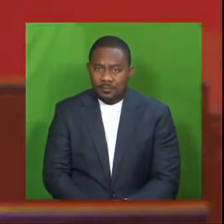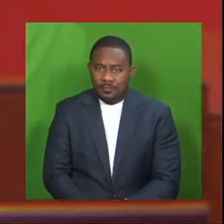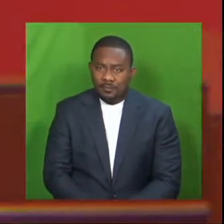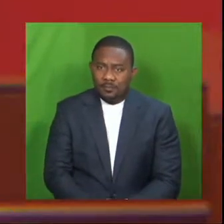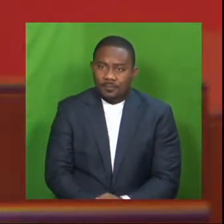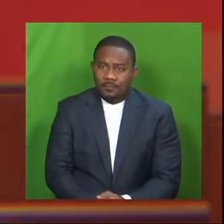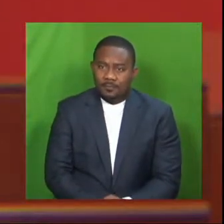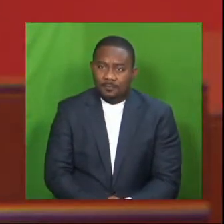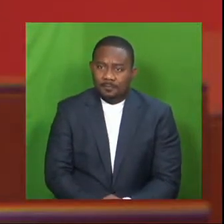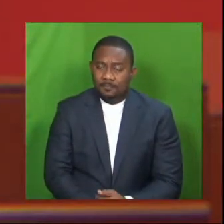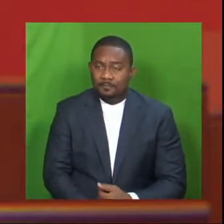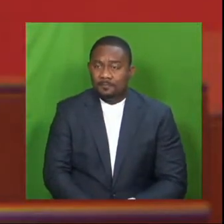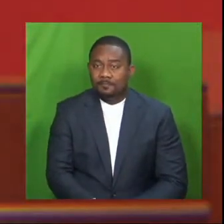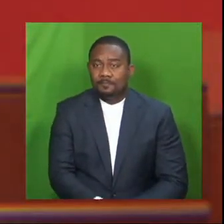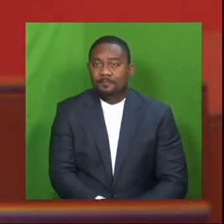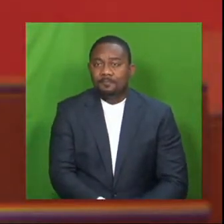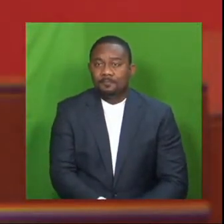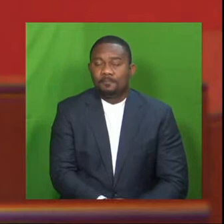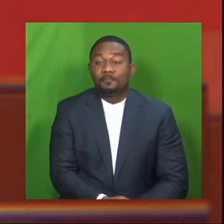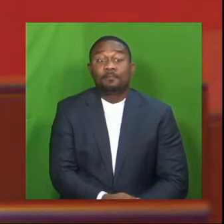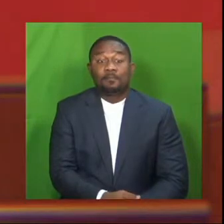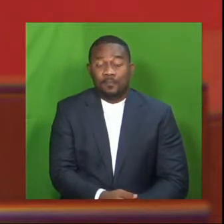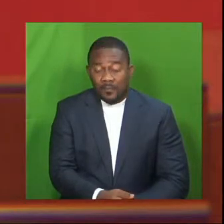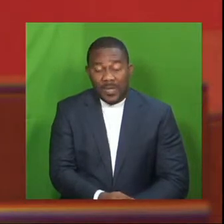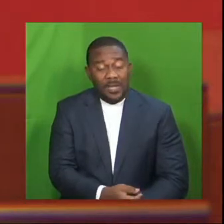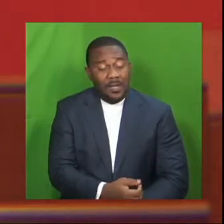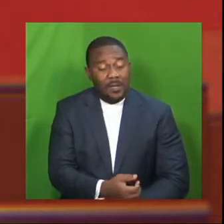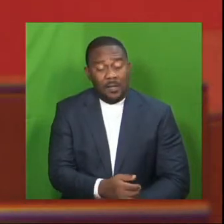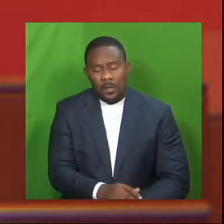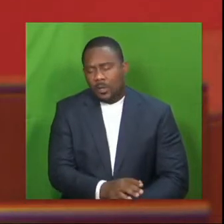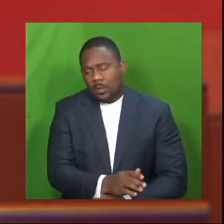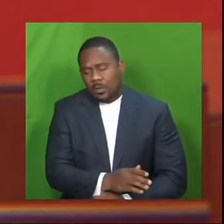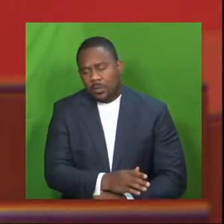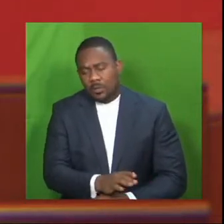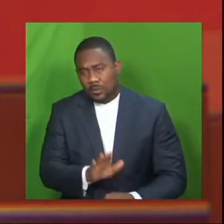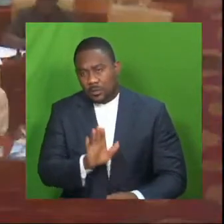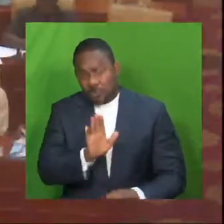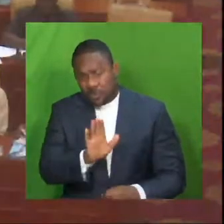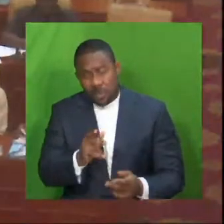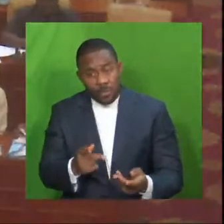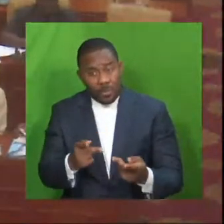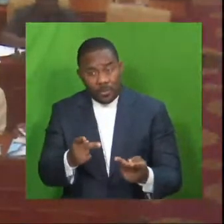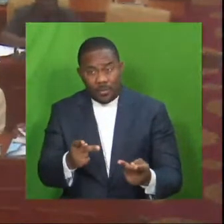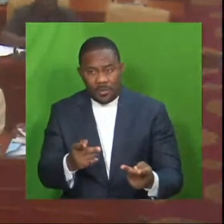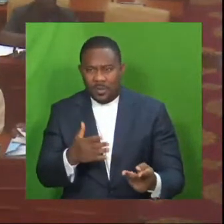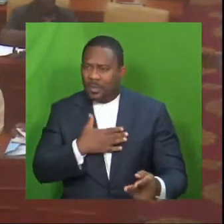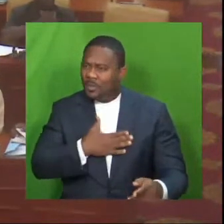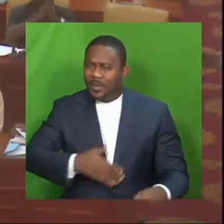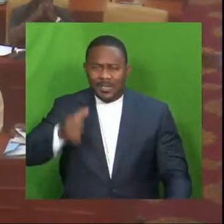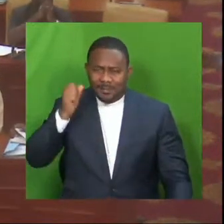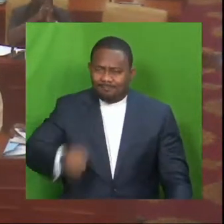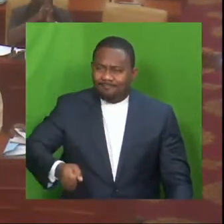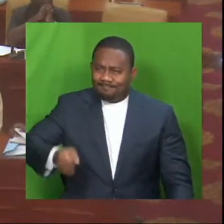Well, so your proposal, honorable members,